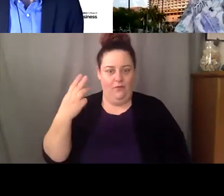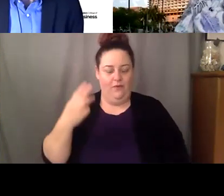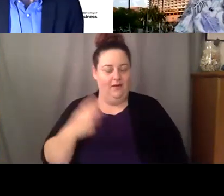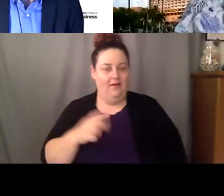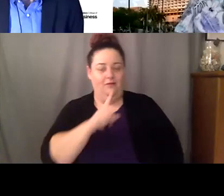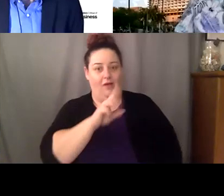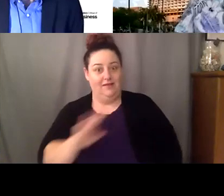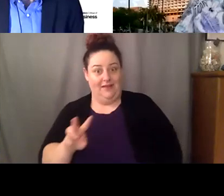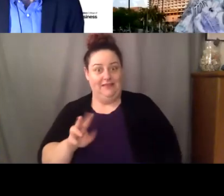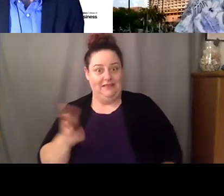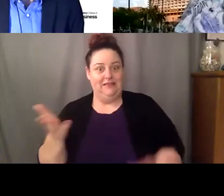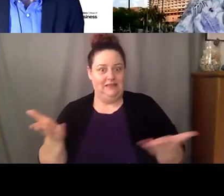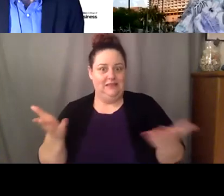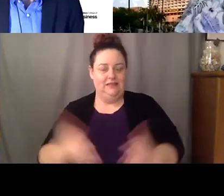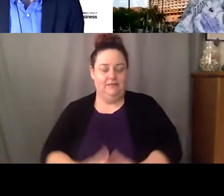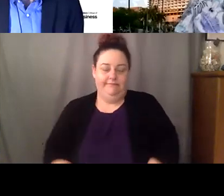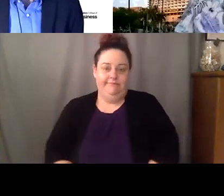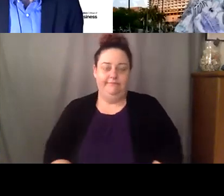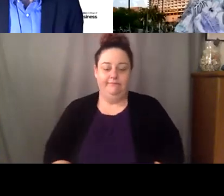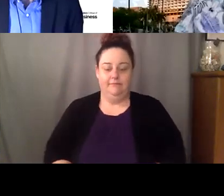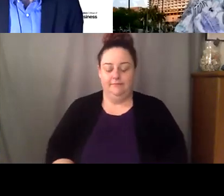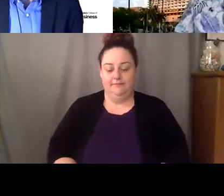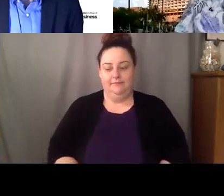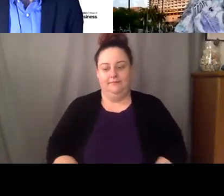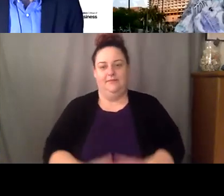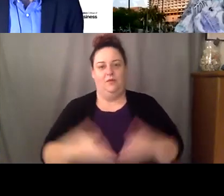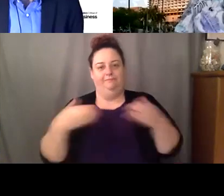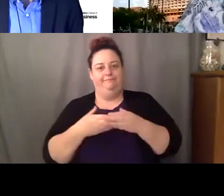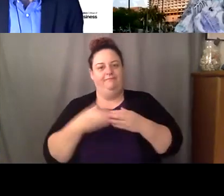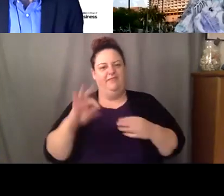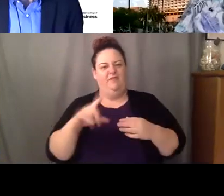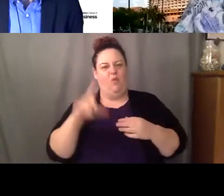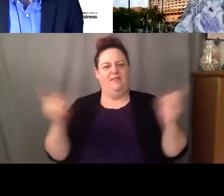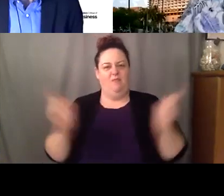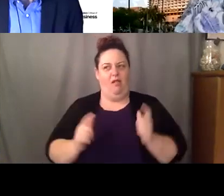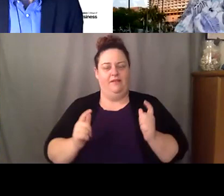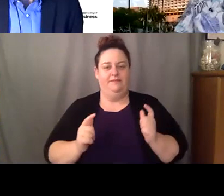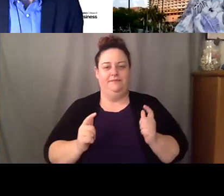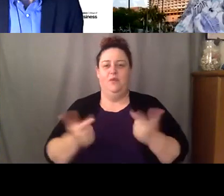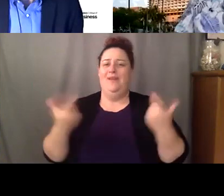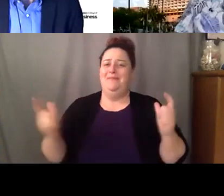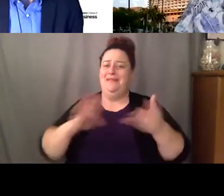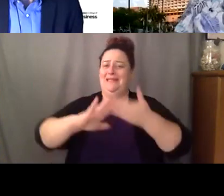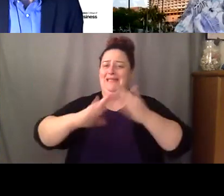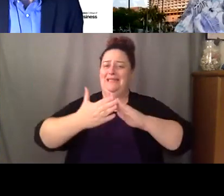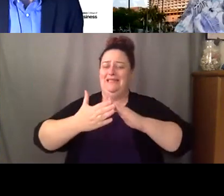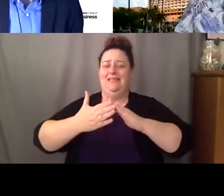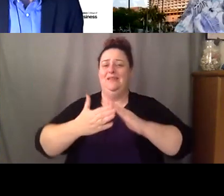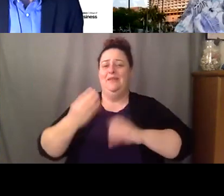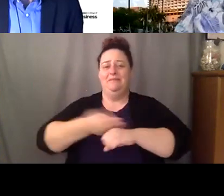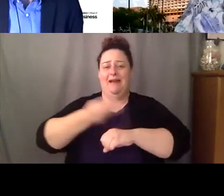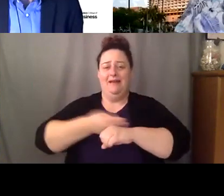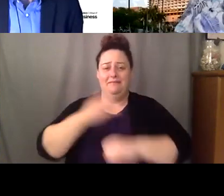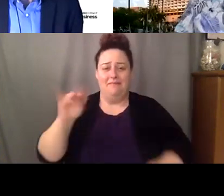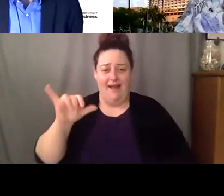than Hawaii, and also with Las Vegas. So we have a major metropolitan area with Miami.